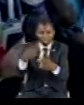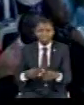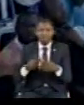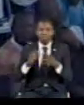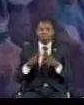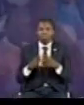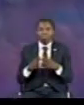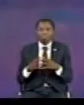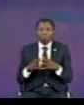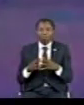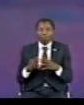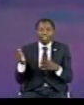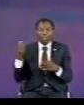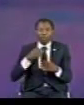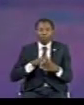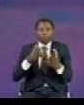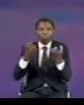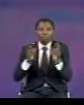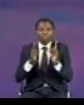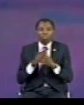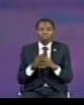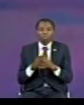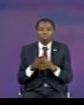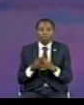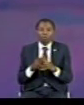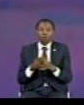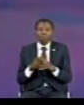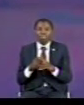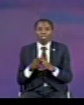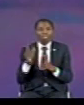We want to entertain the next testimony.